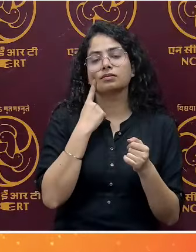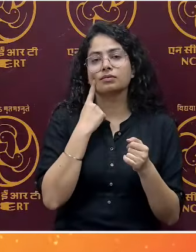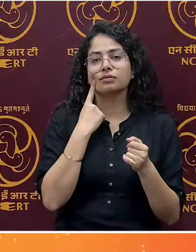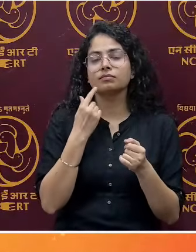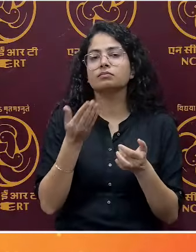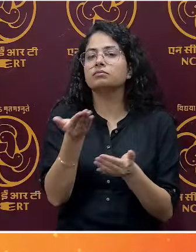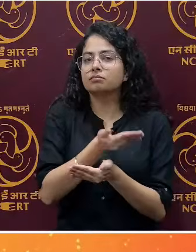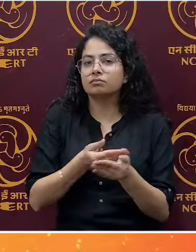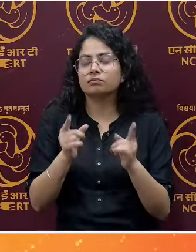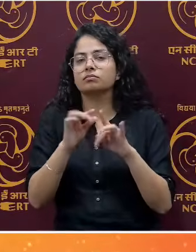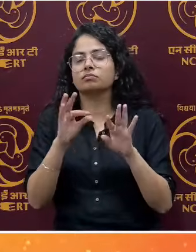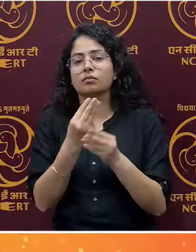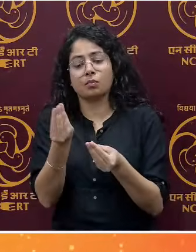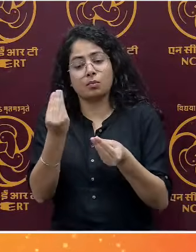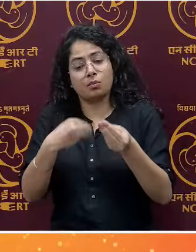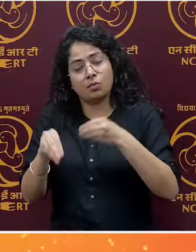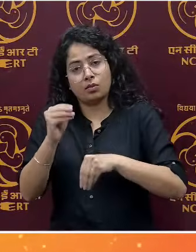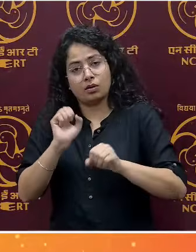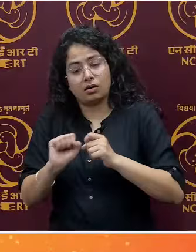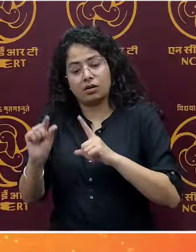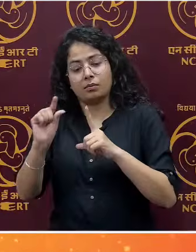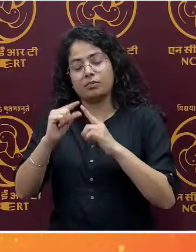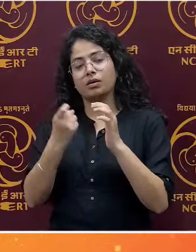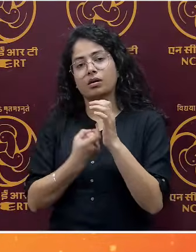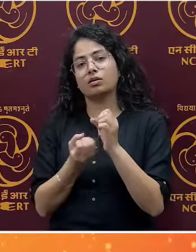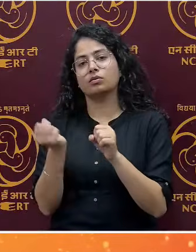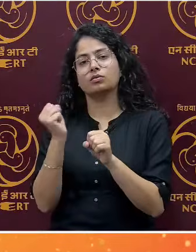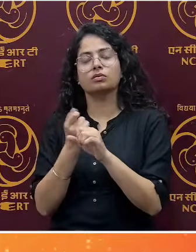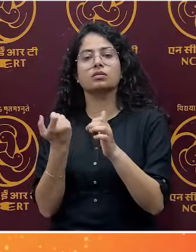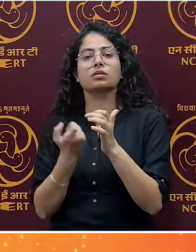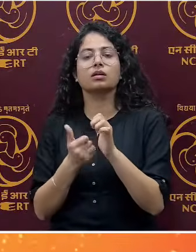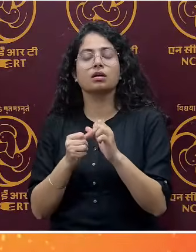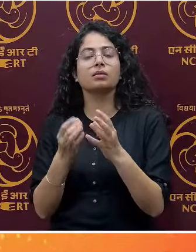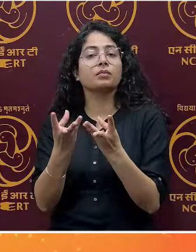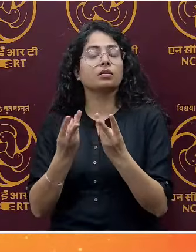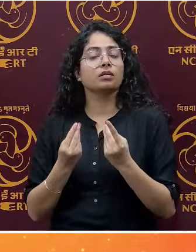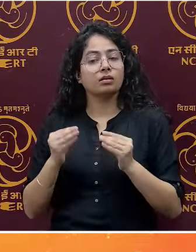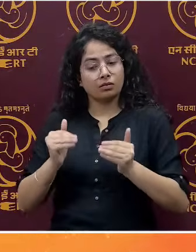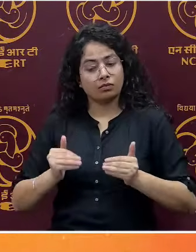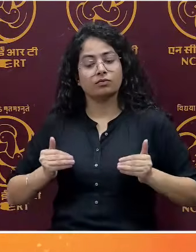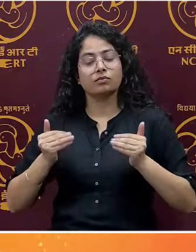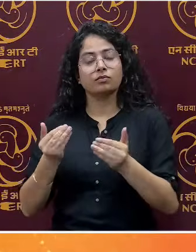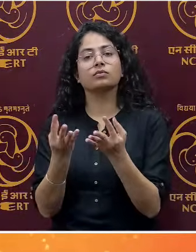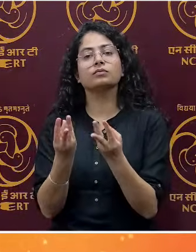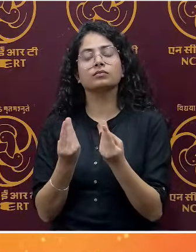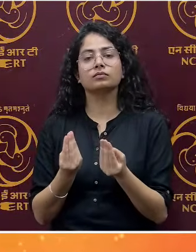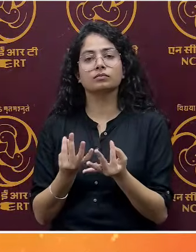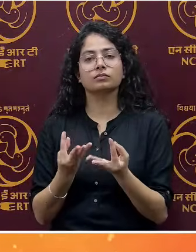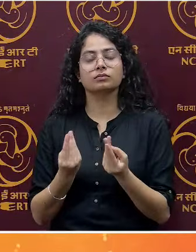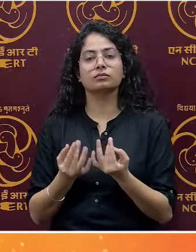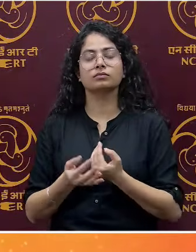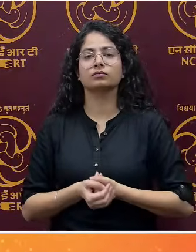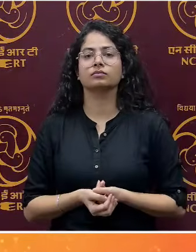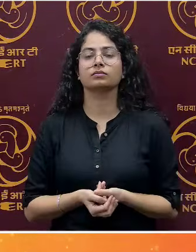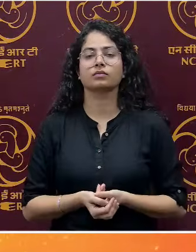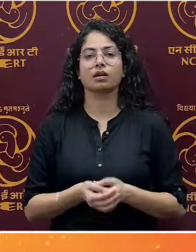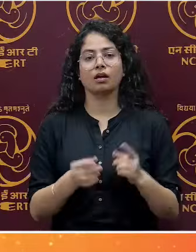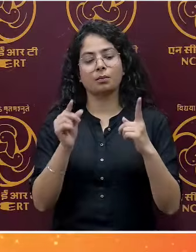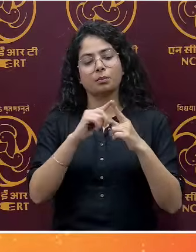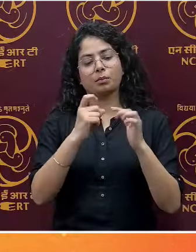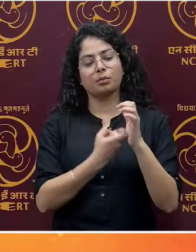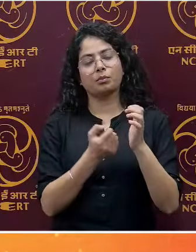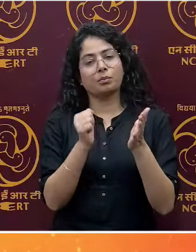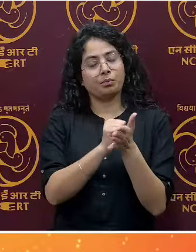you can do, you can enhance your programs by, calculating the further amount. That you can print the total